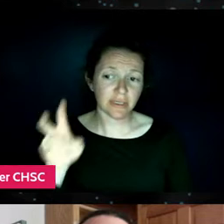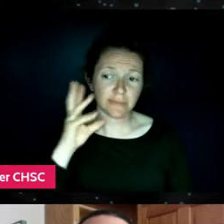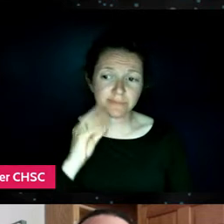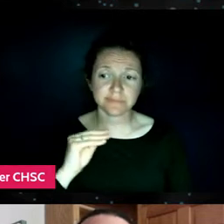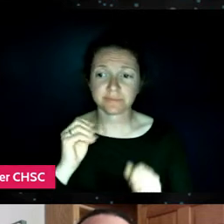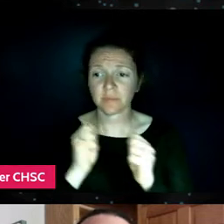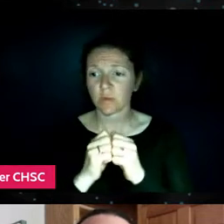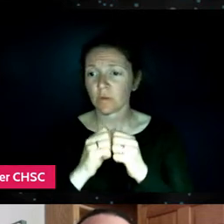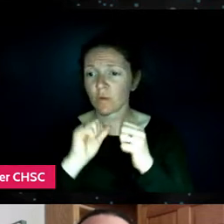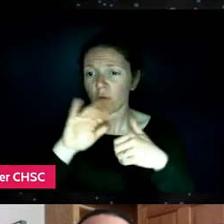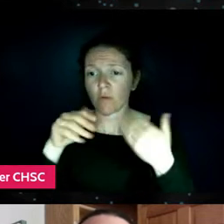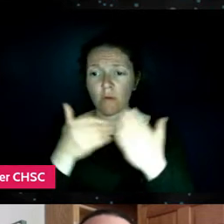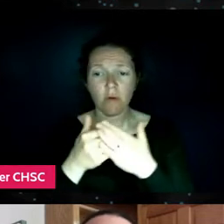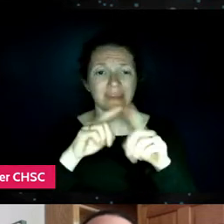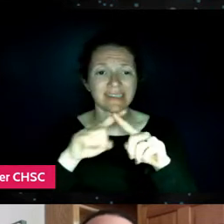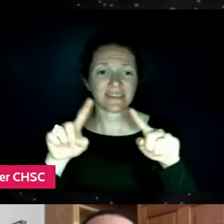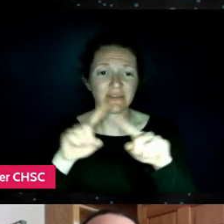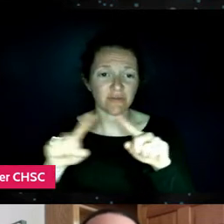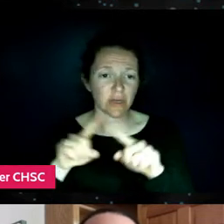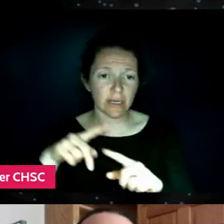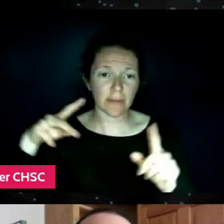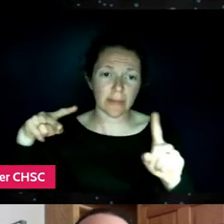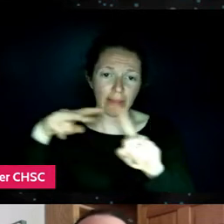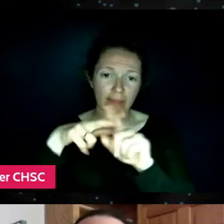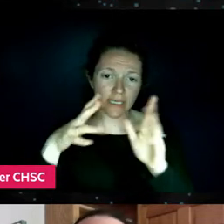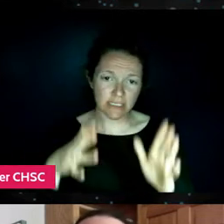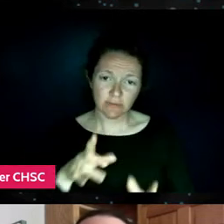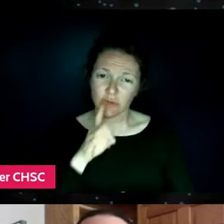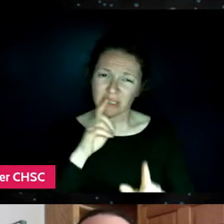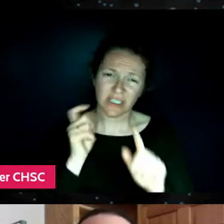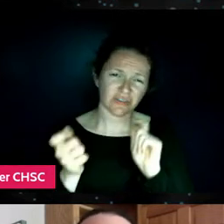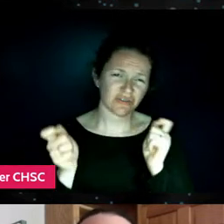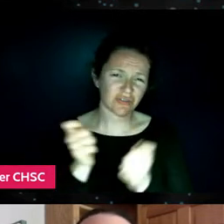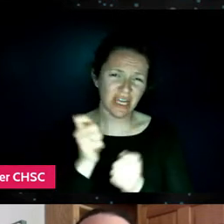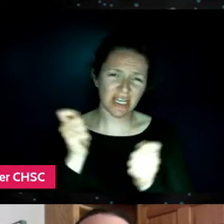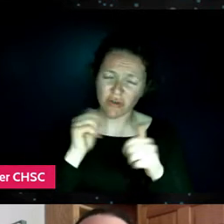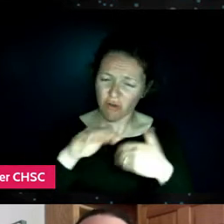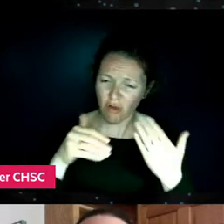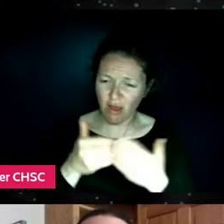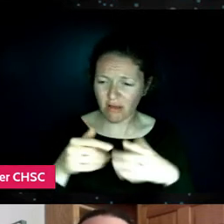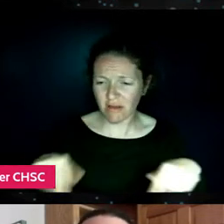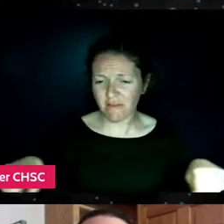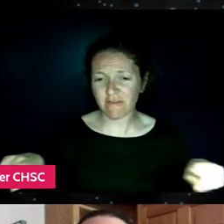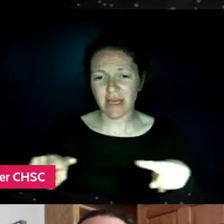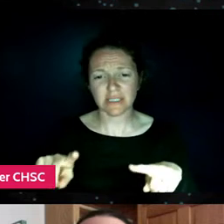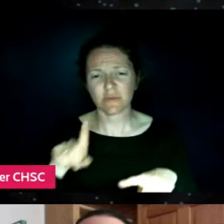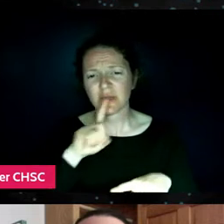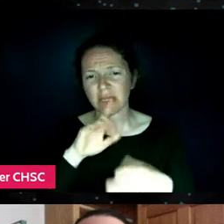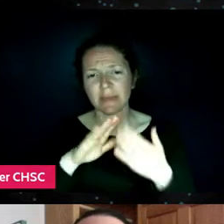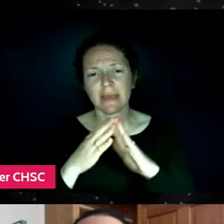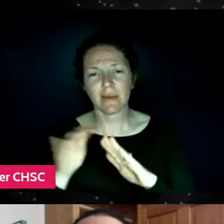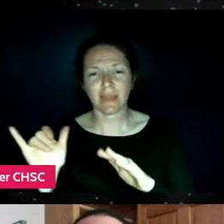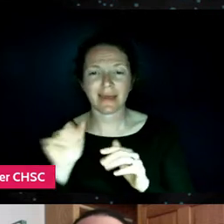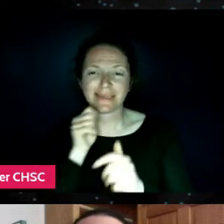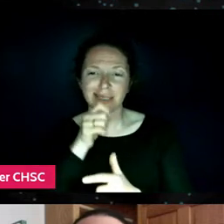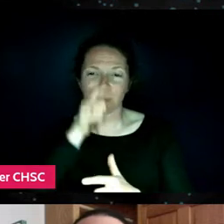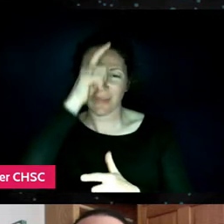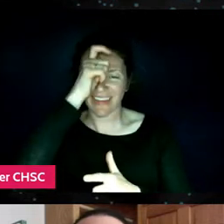the plaintiffs. Really change, I think, every single one of us. And we're a little bit like siblings, like I said, at this point.